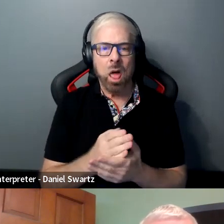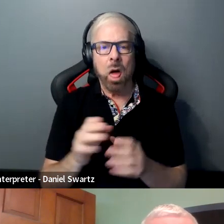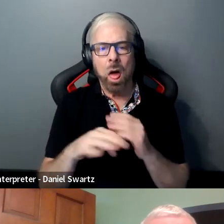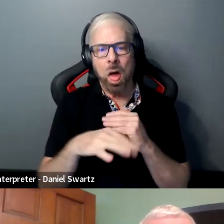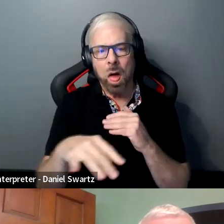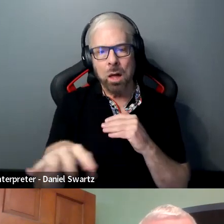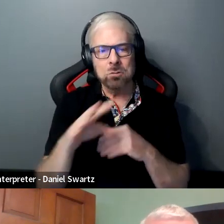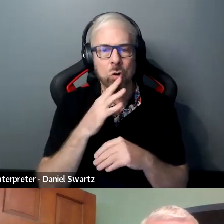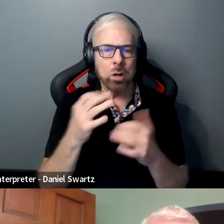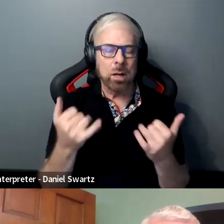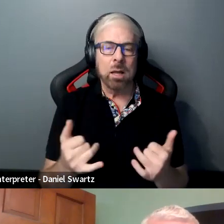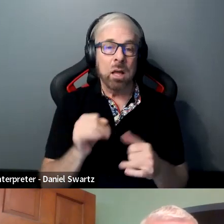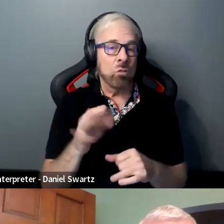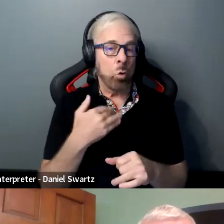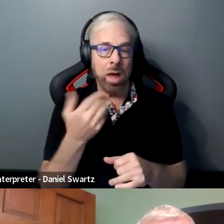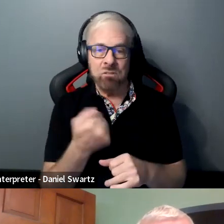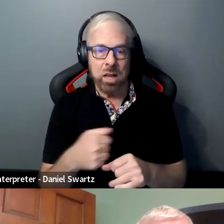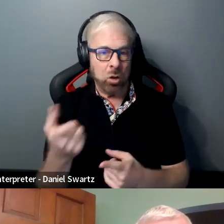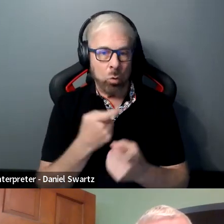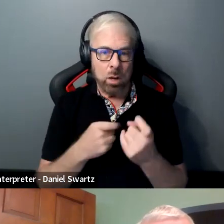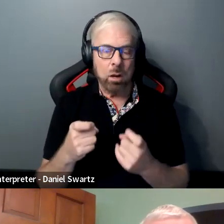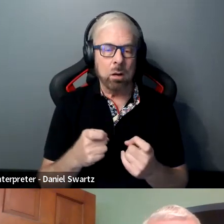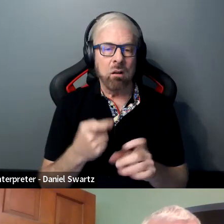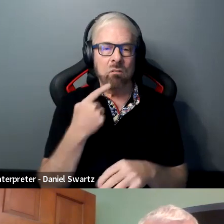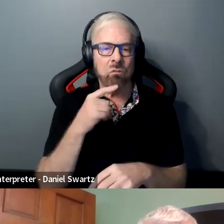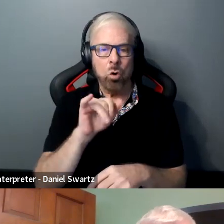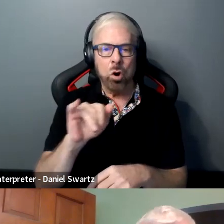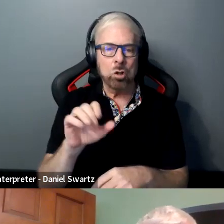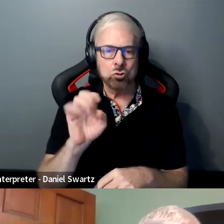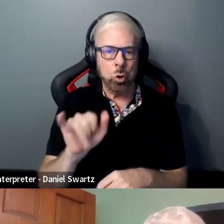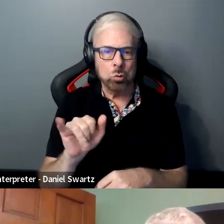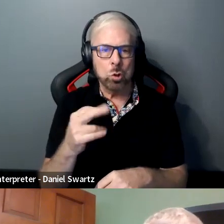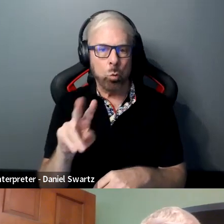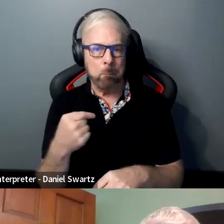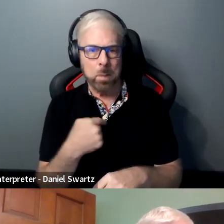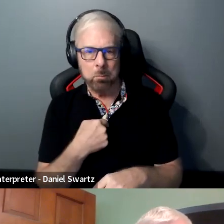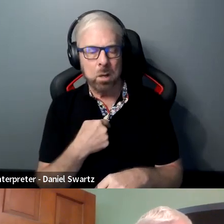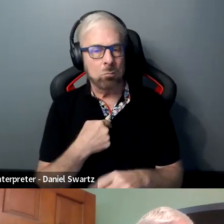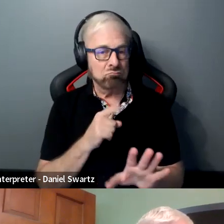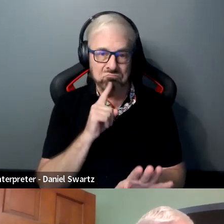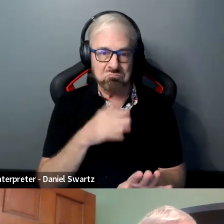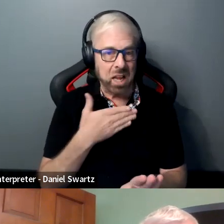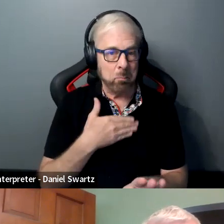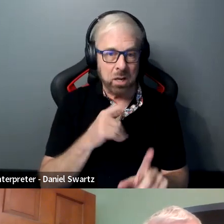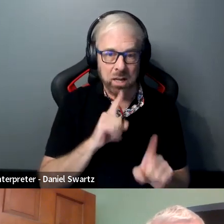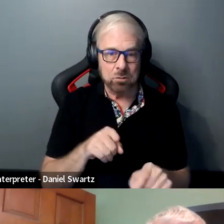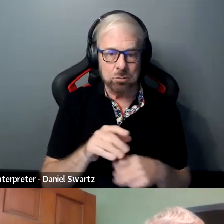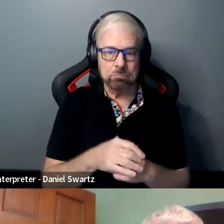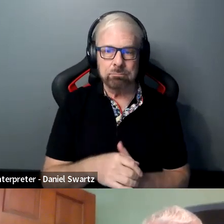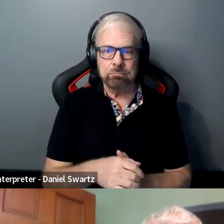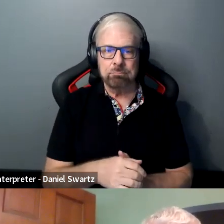and if you all have any questions for Josy or I, we'd be more than happy to answer.